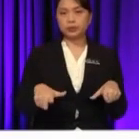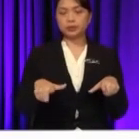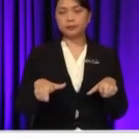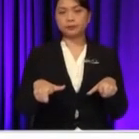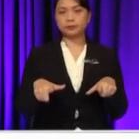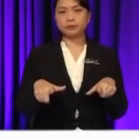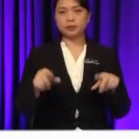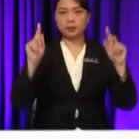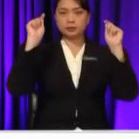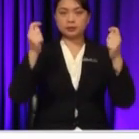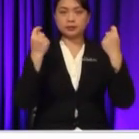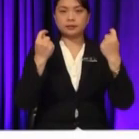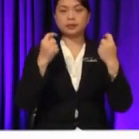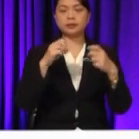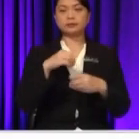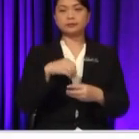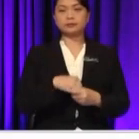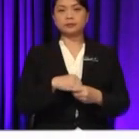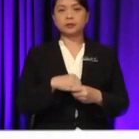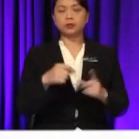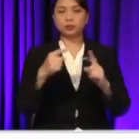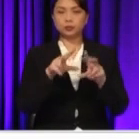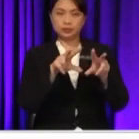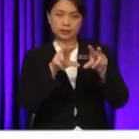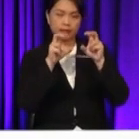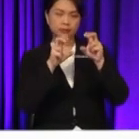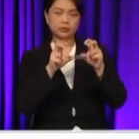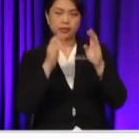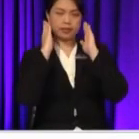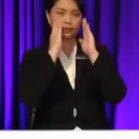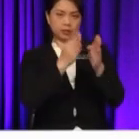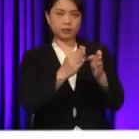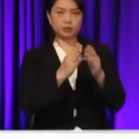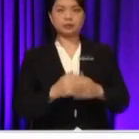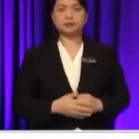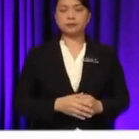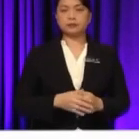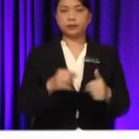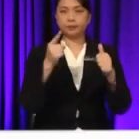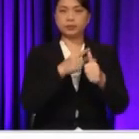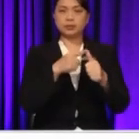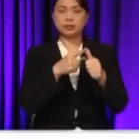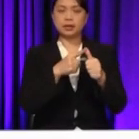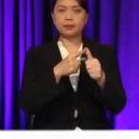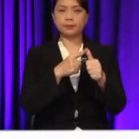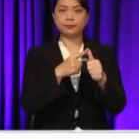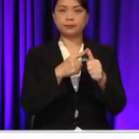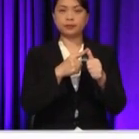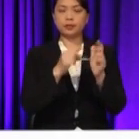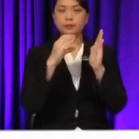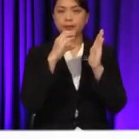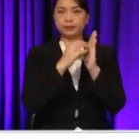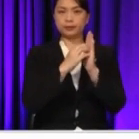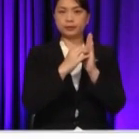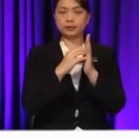captivating title in order to capture readers' attention. And then we have the first paragraph or the opening paragraph, which consists the